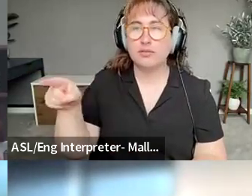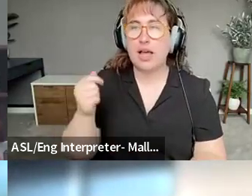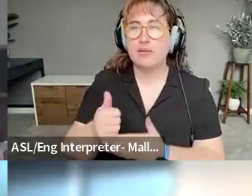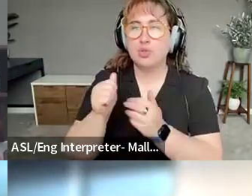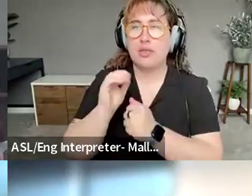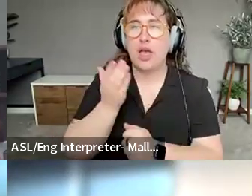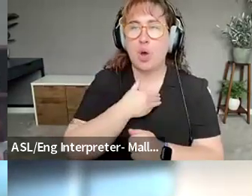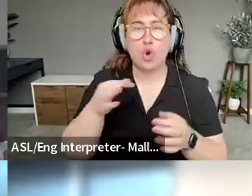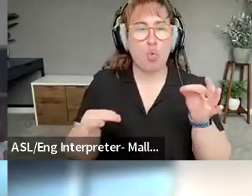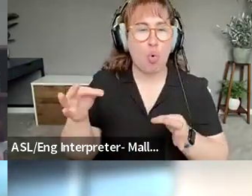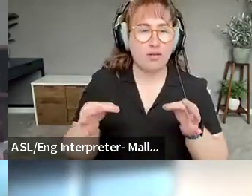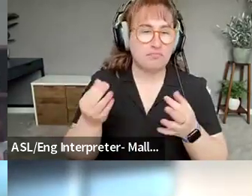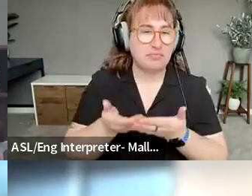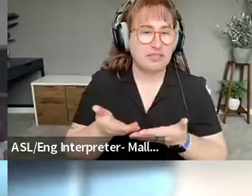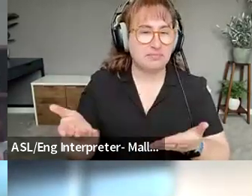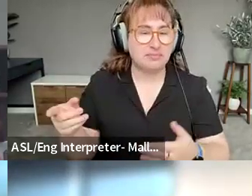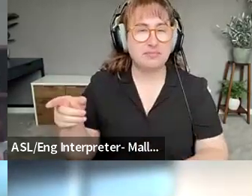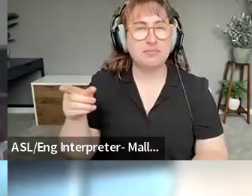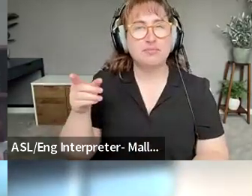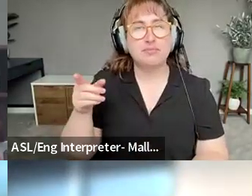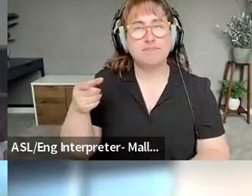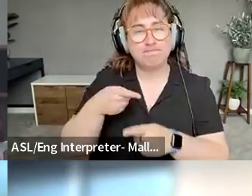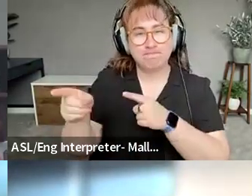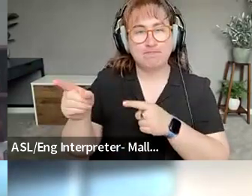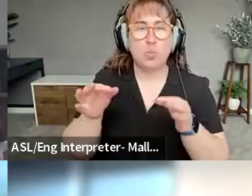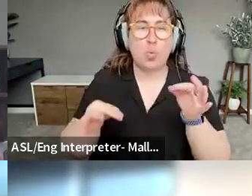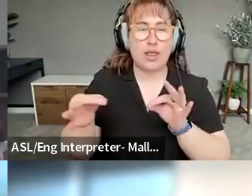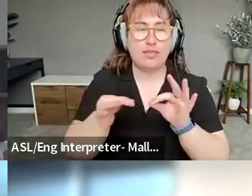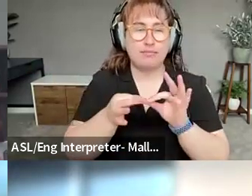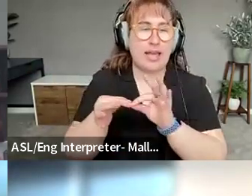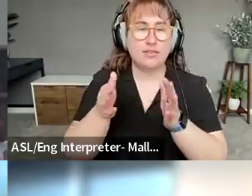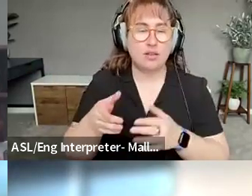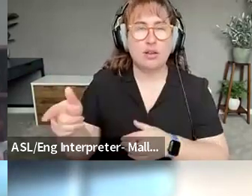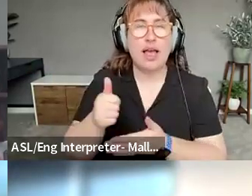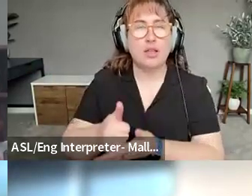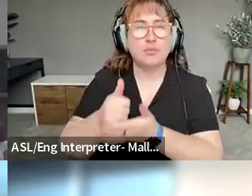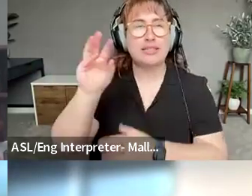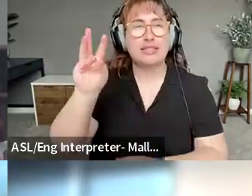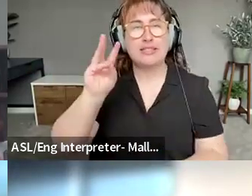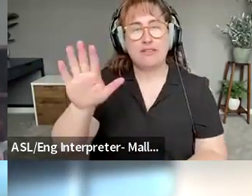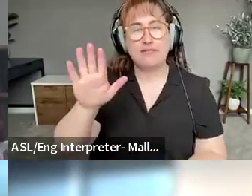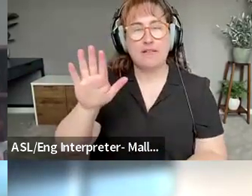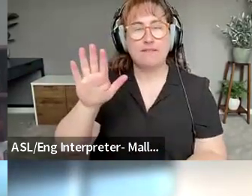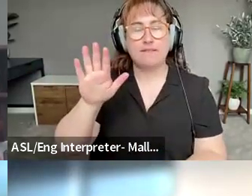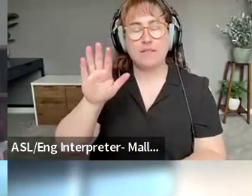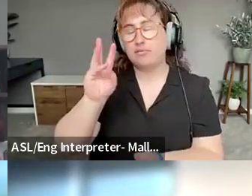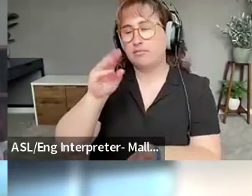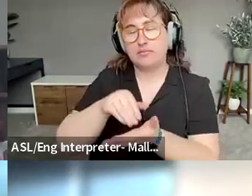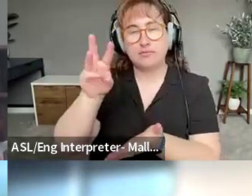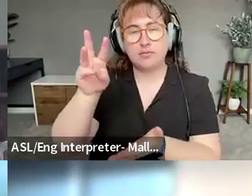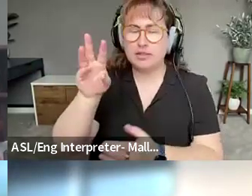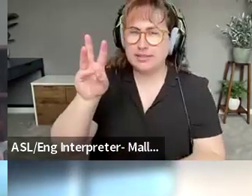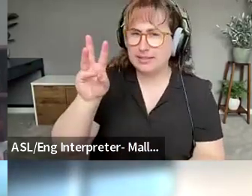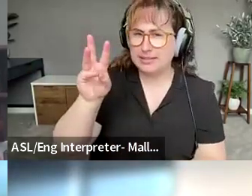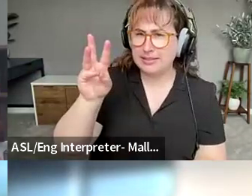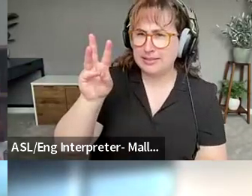our court matters. She is our specialized court liaison. She helps write 6,500 civil commitments for clients that require that